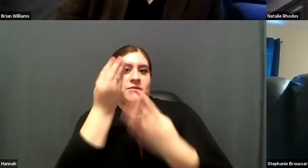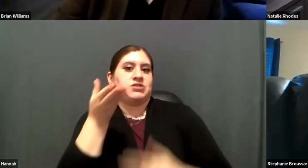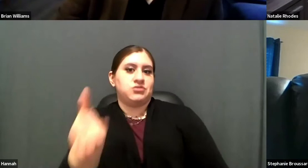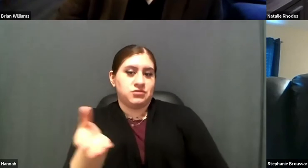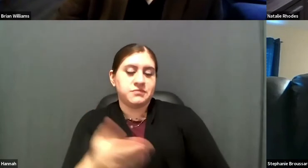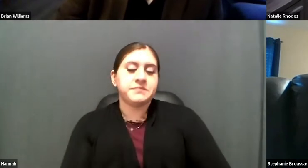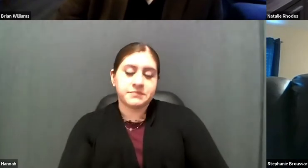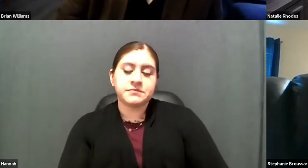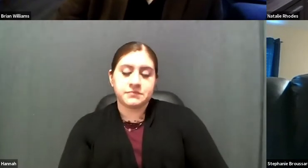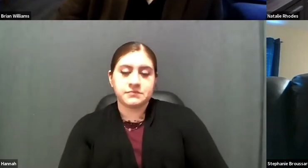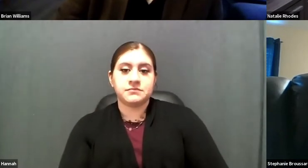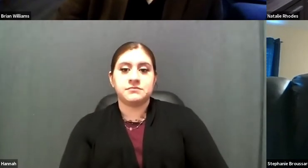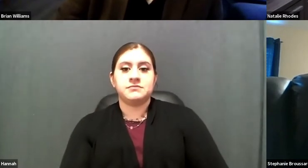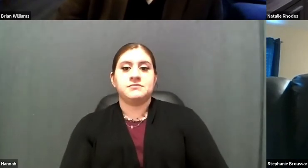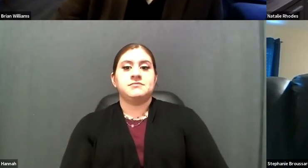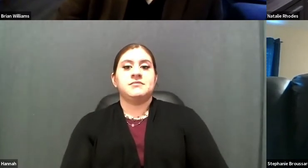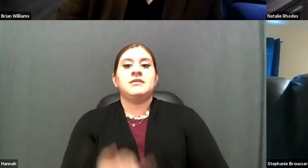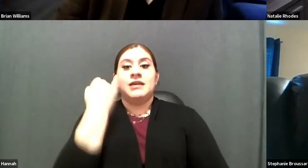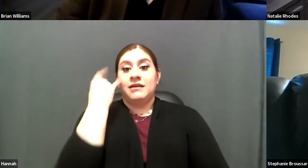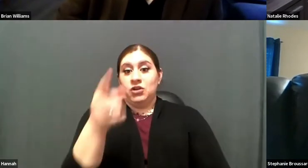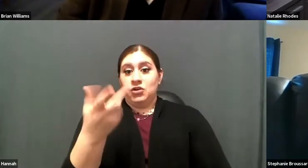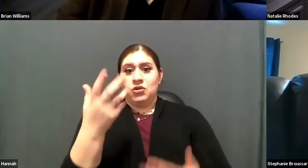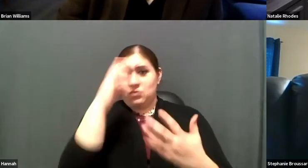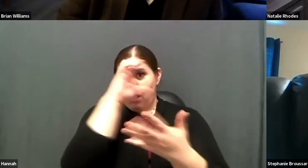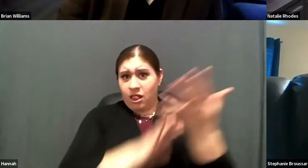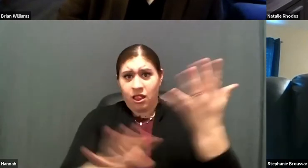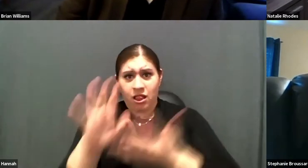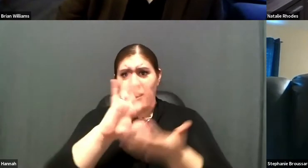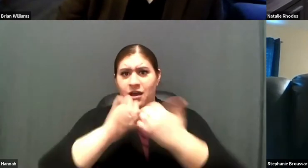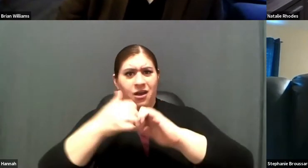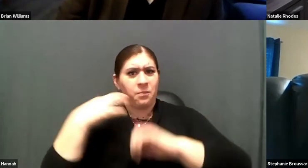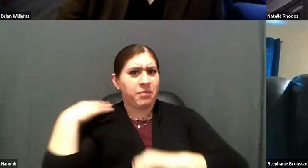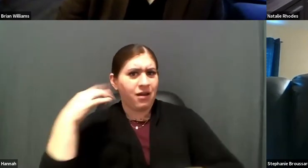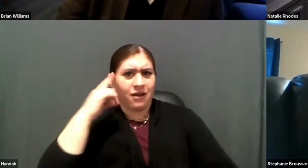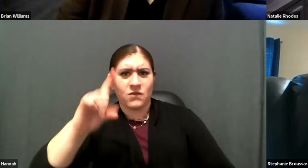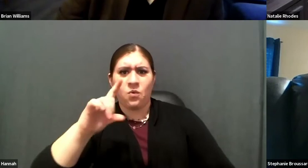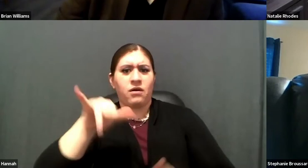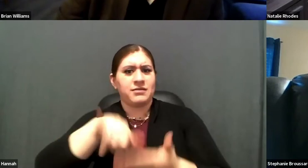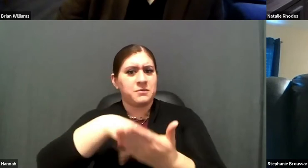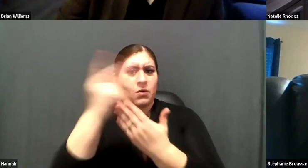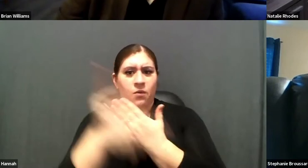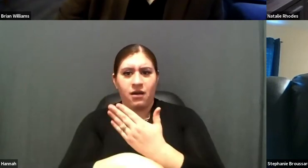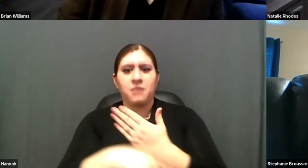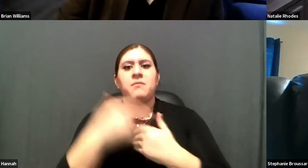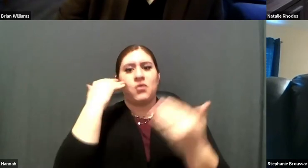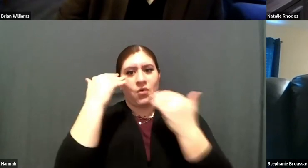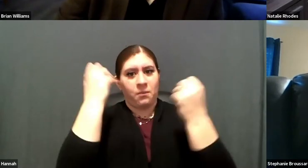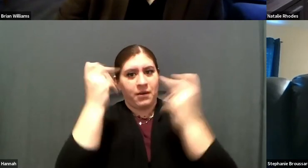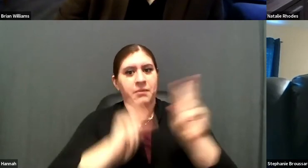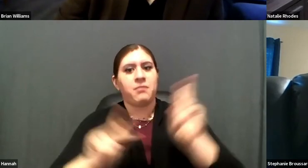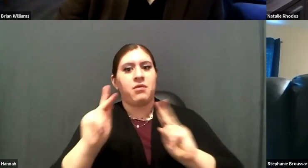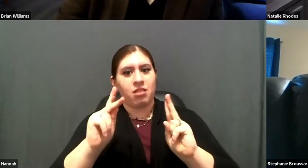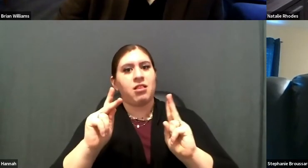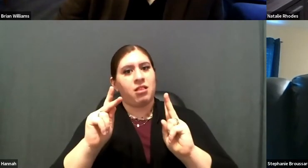our website. Lastly, if you are completely confused about how to apply for this program, because I know a lot of folks have probably been